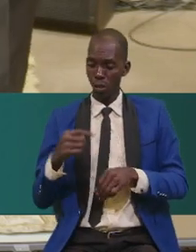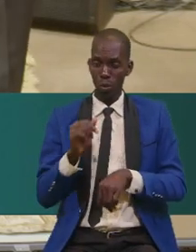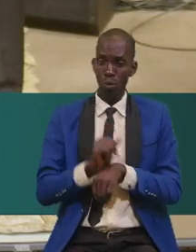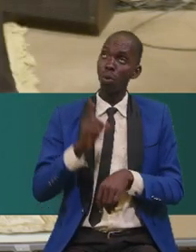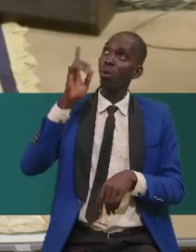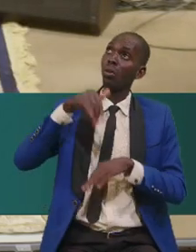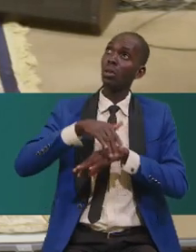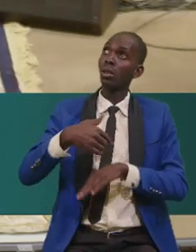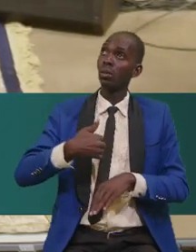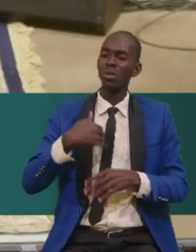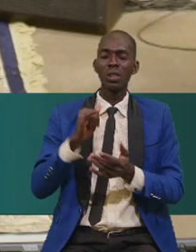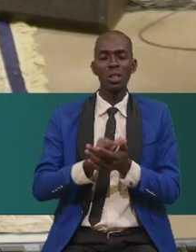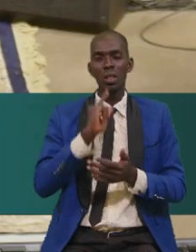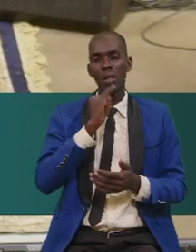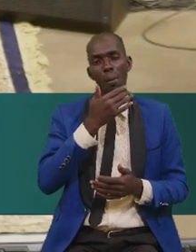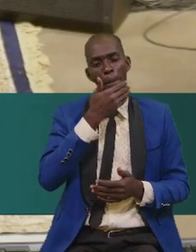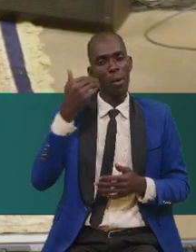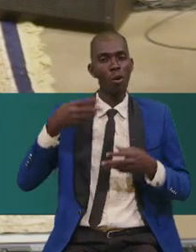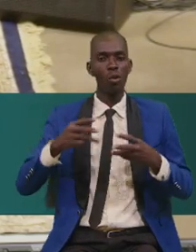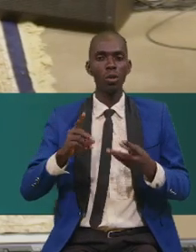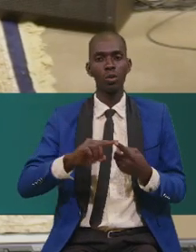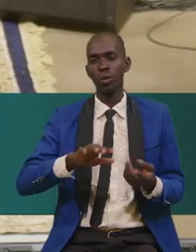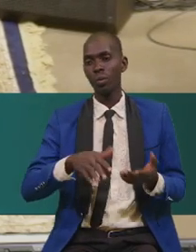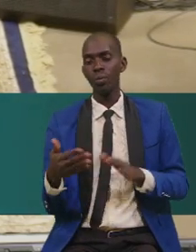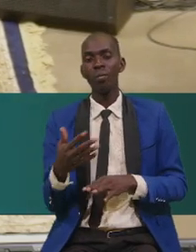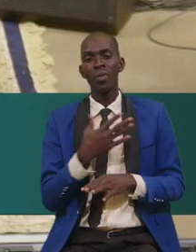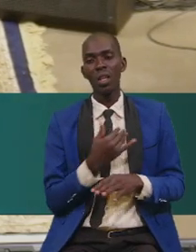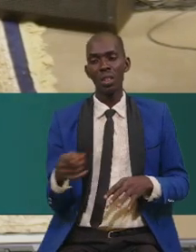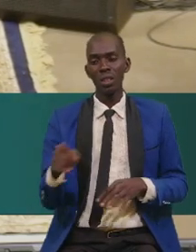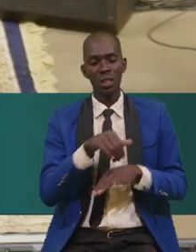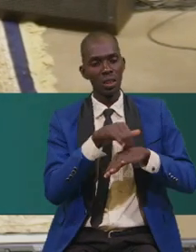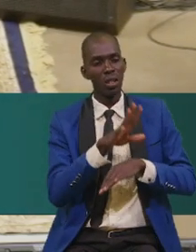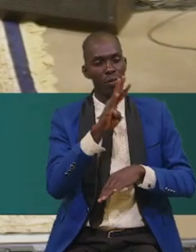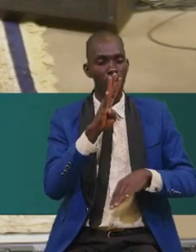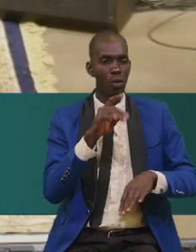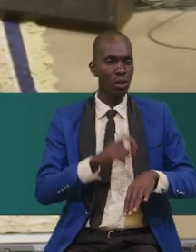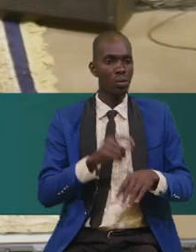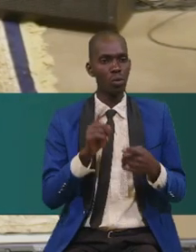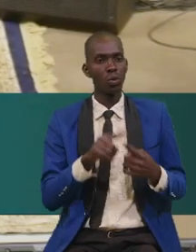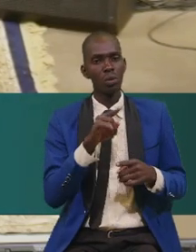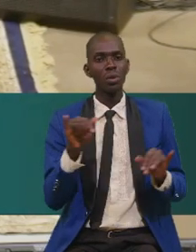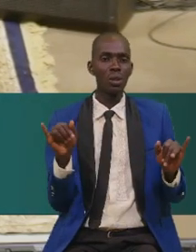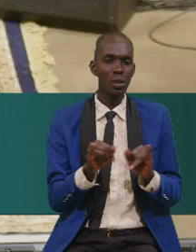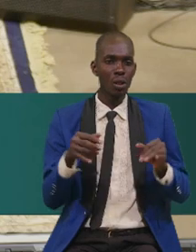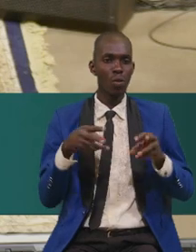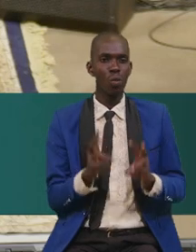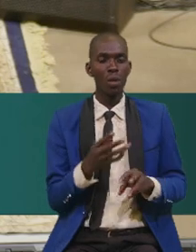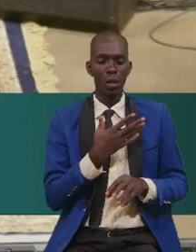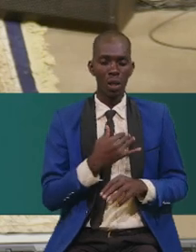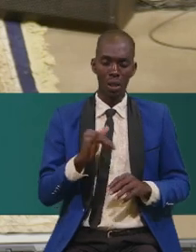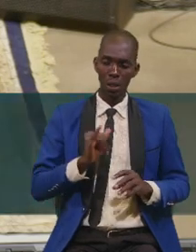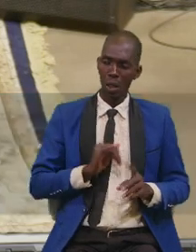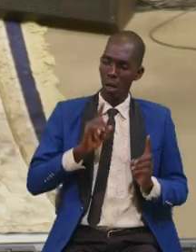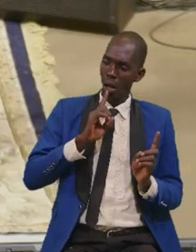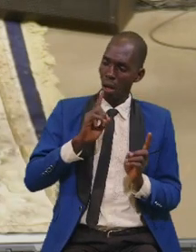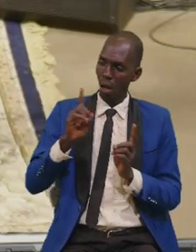die. And so they sent 4 times unto him after the same manner, and I answered them